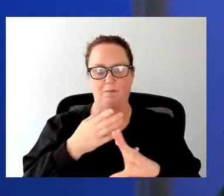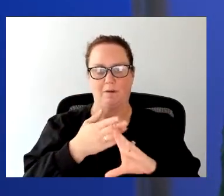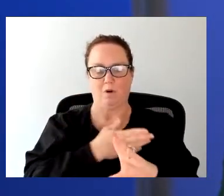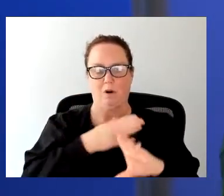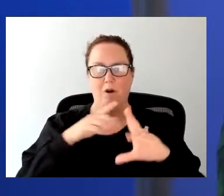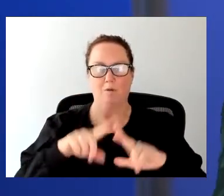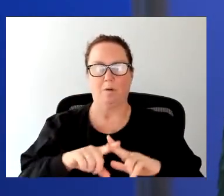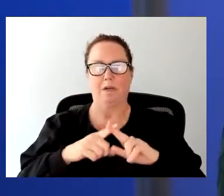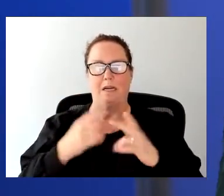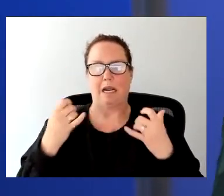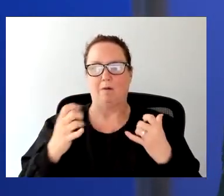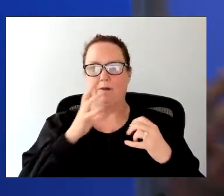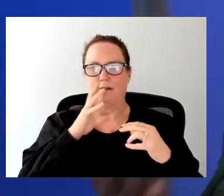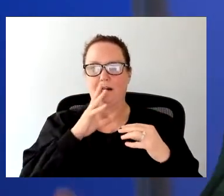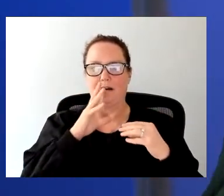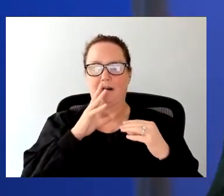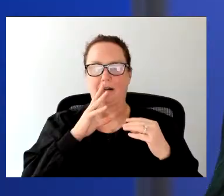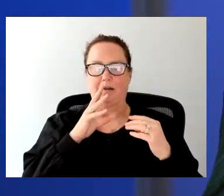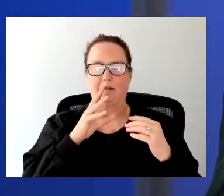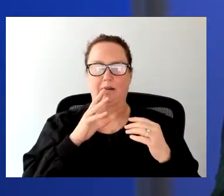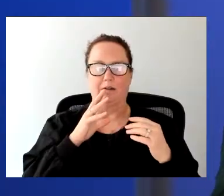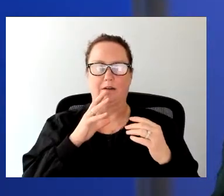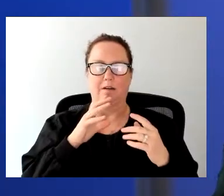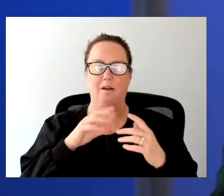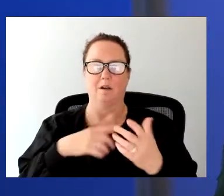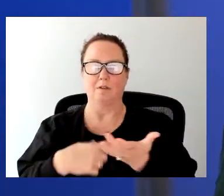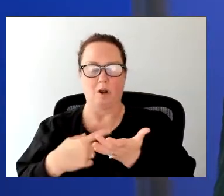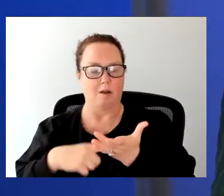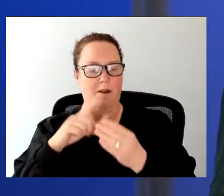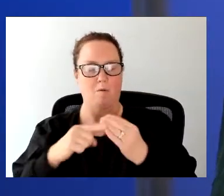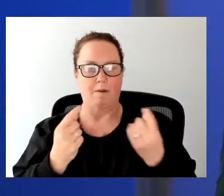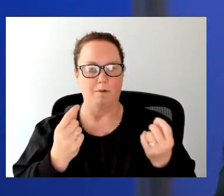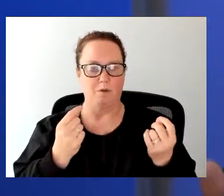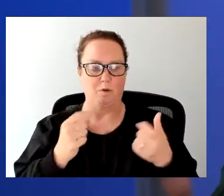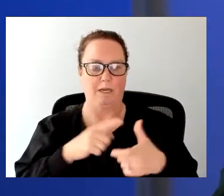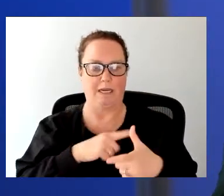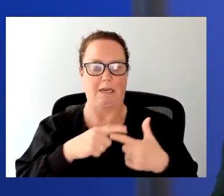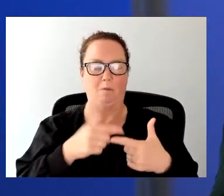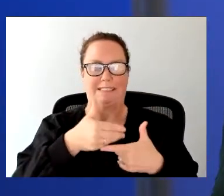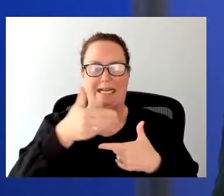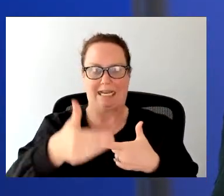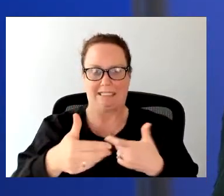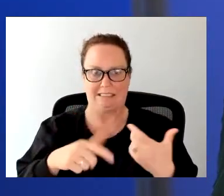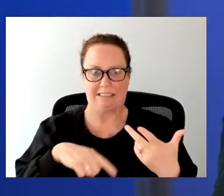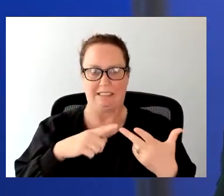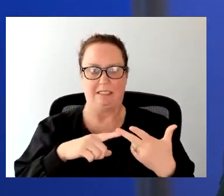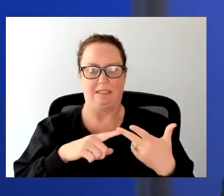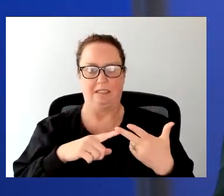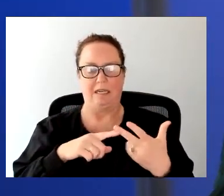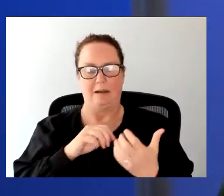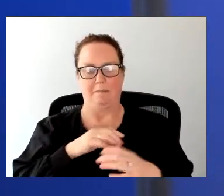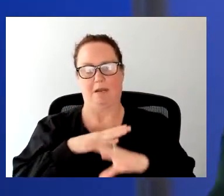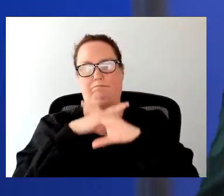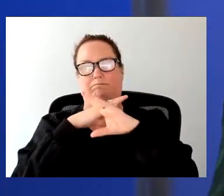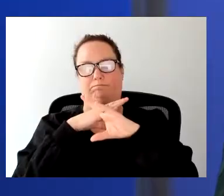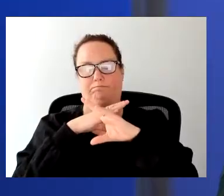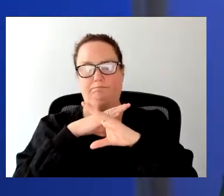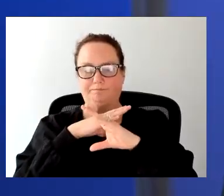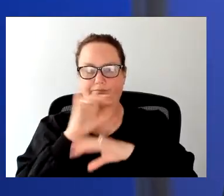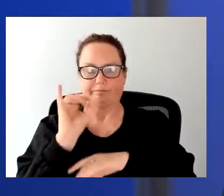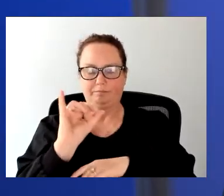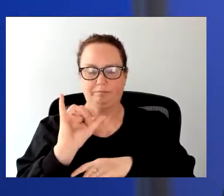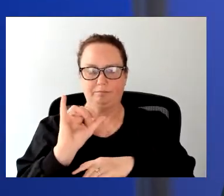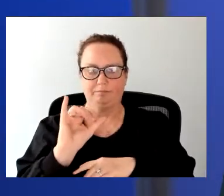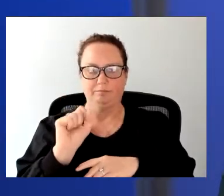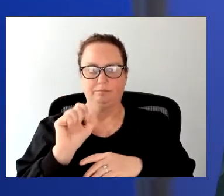now we talk constantly about what I'm doing, what my next steps are, and what my obstacles are, so that